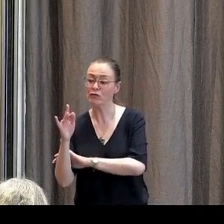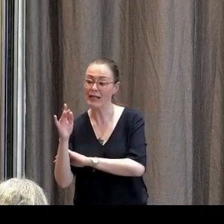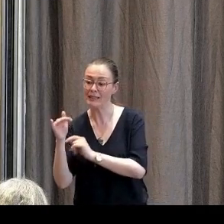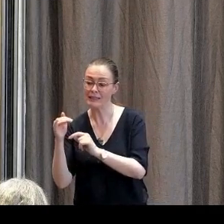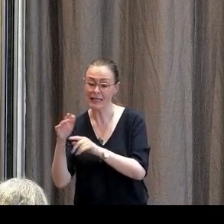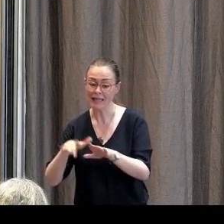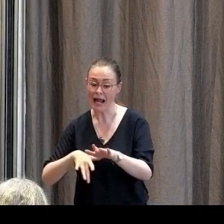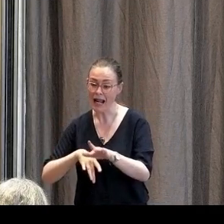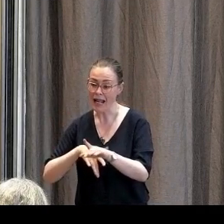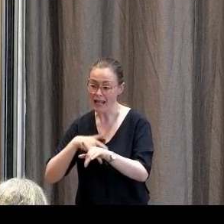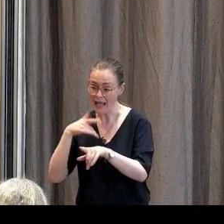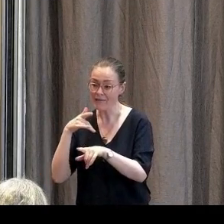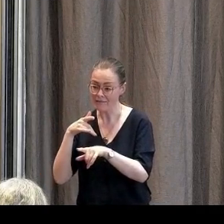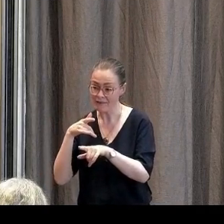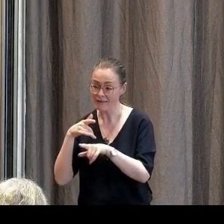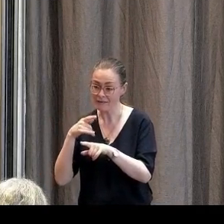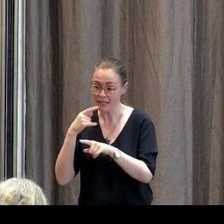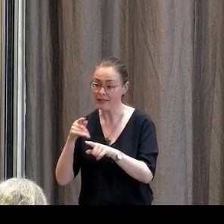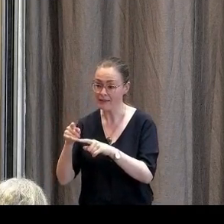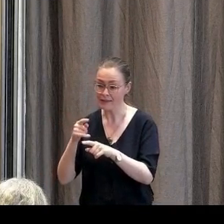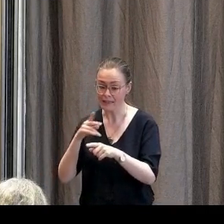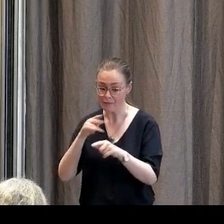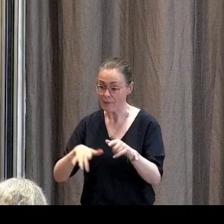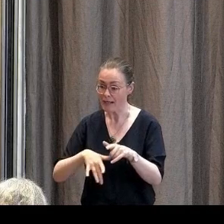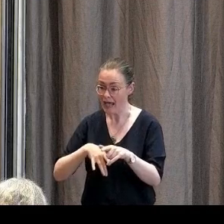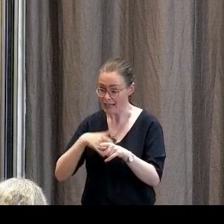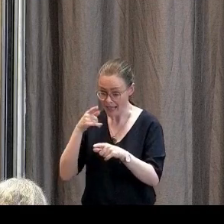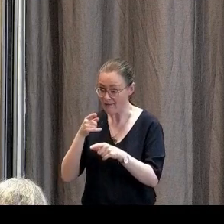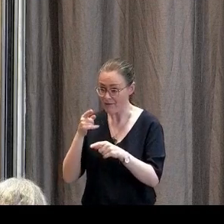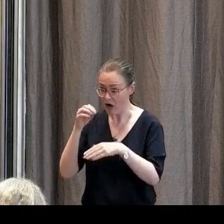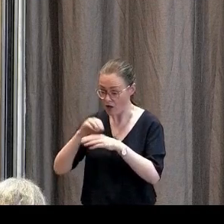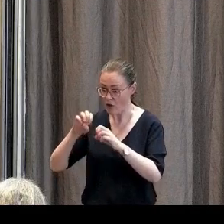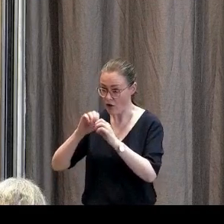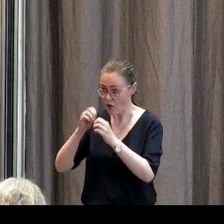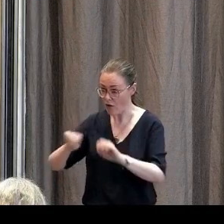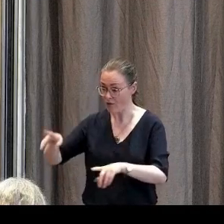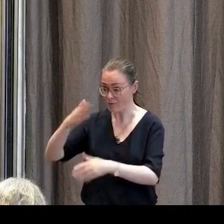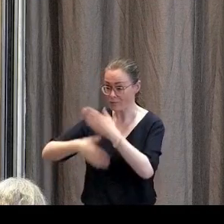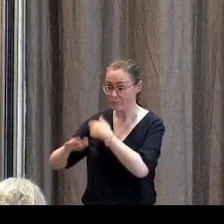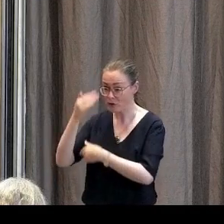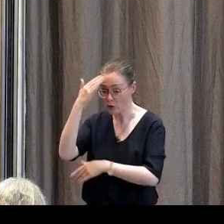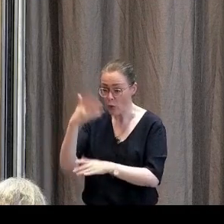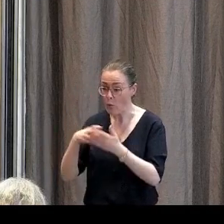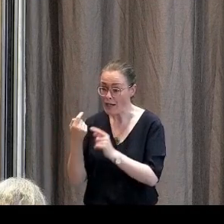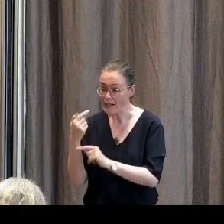looked like on Earth at that time. Anyone want to guess how long ago this was?